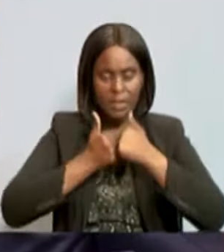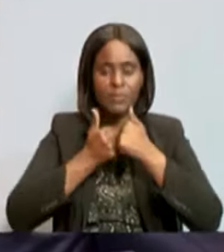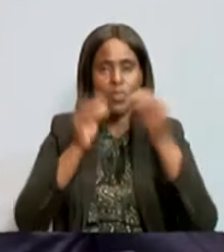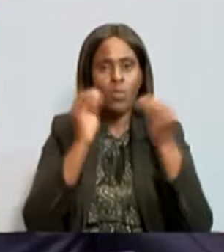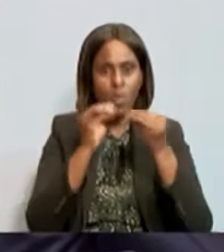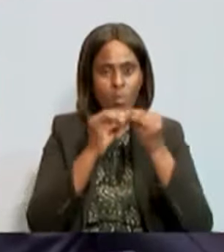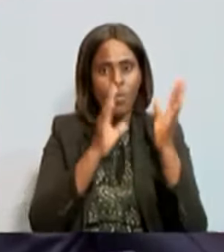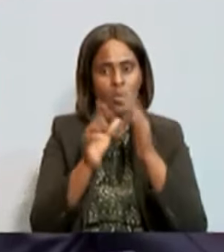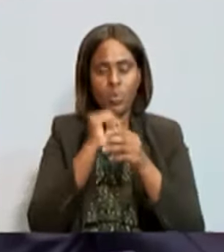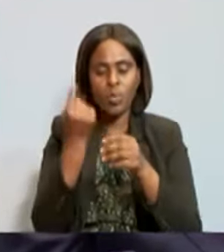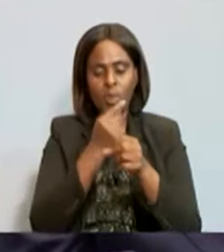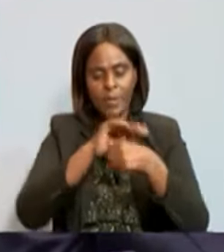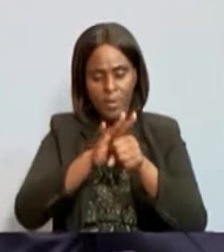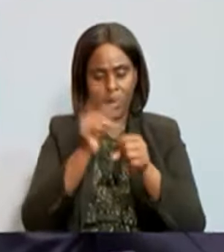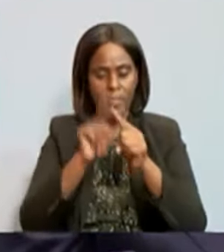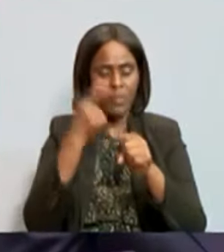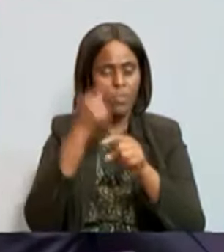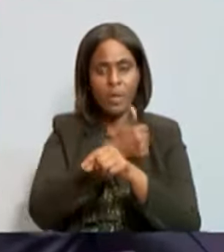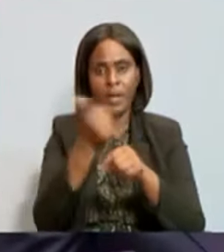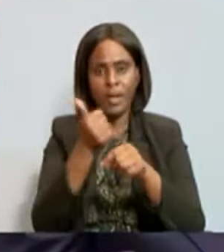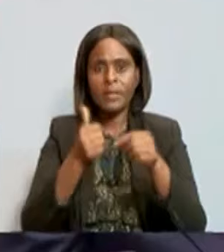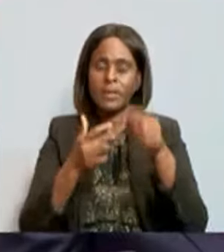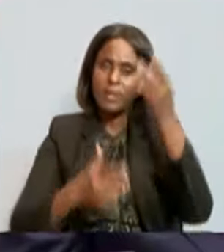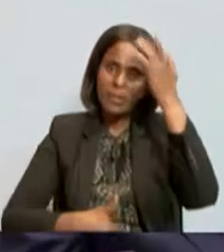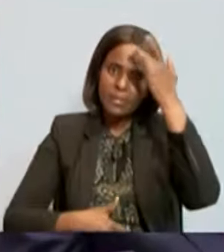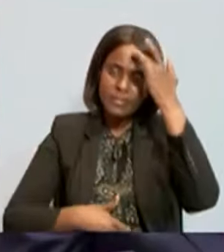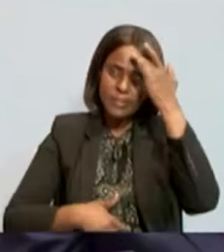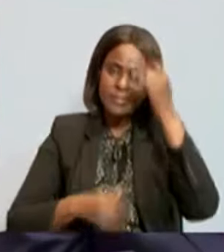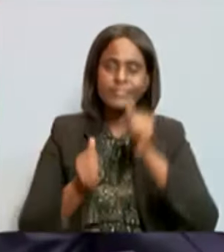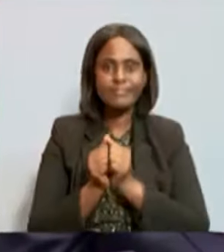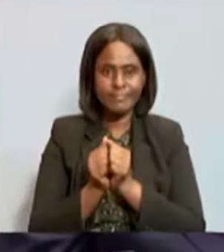prepared, not just for COVID, but for all other eventualities in terms of